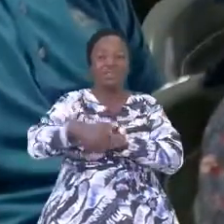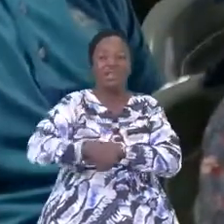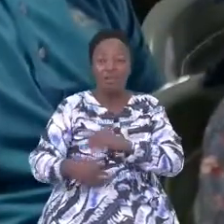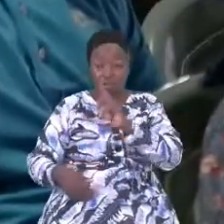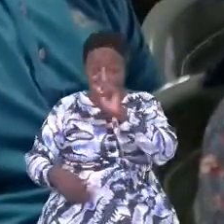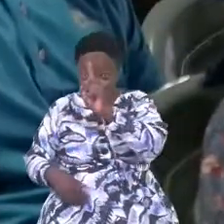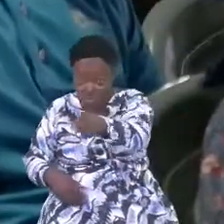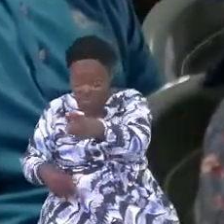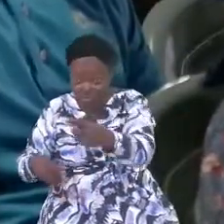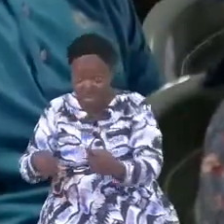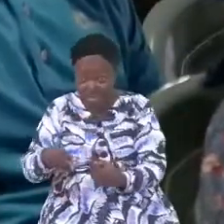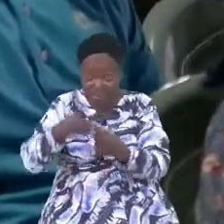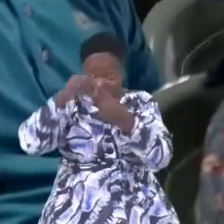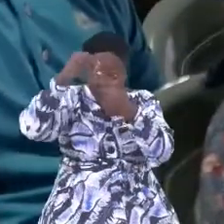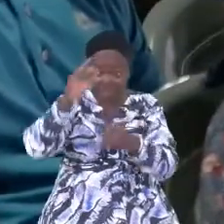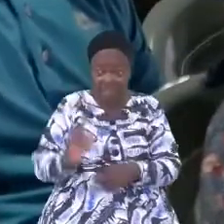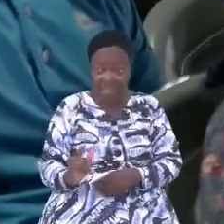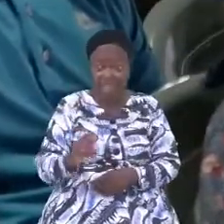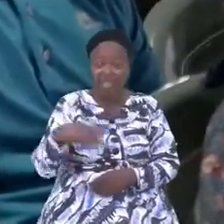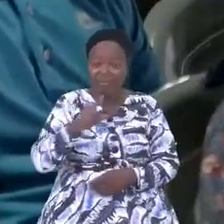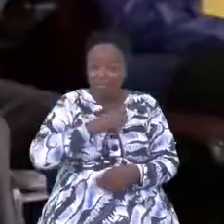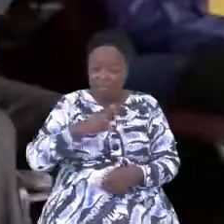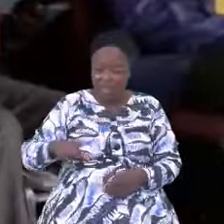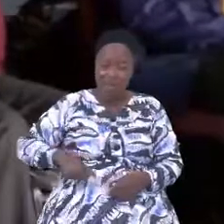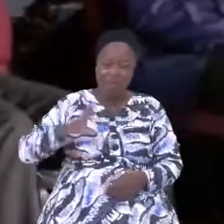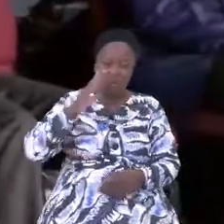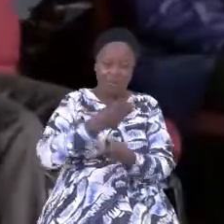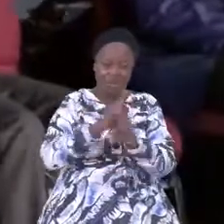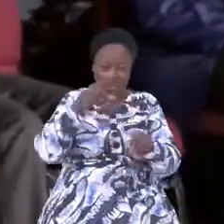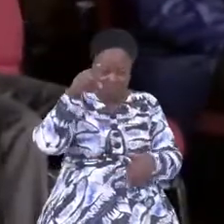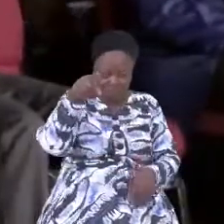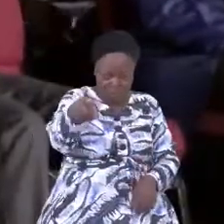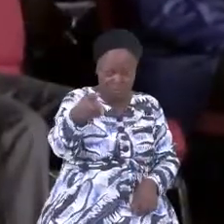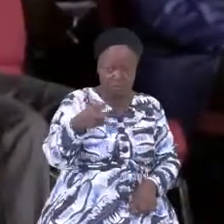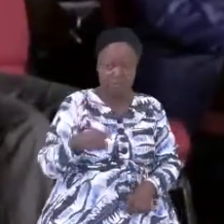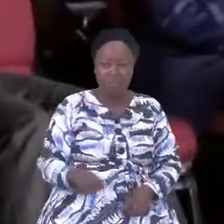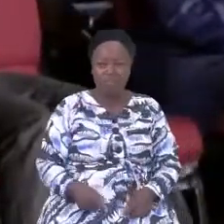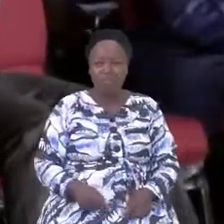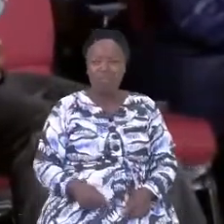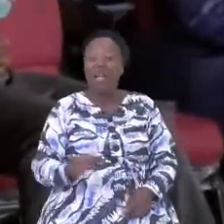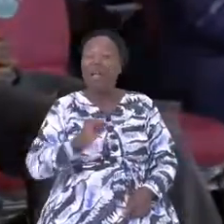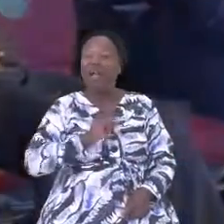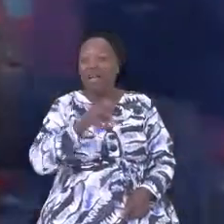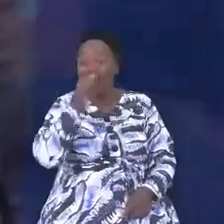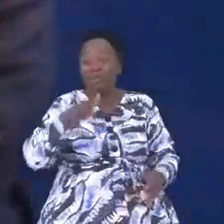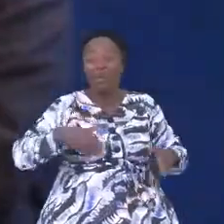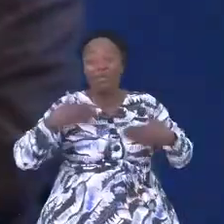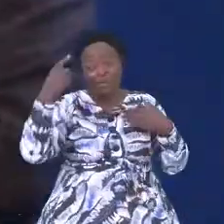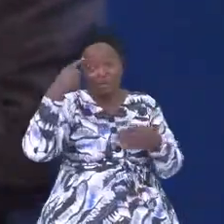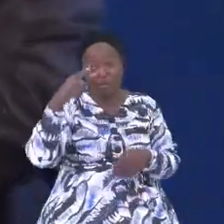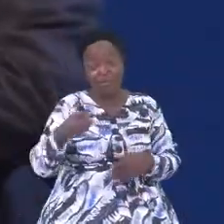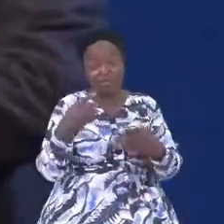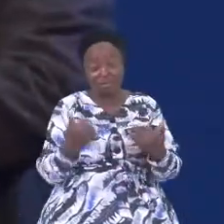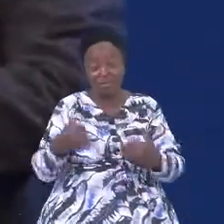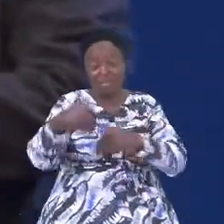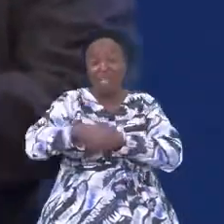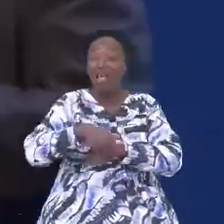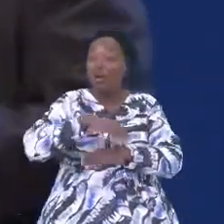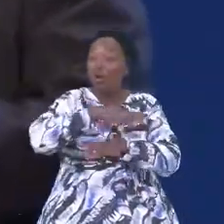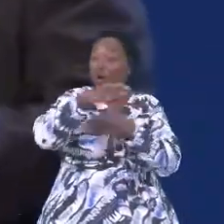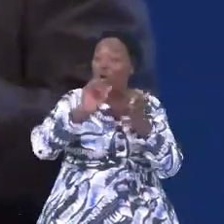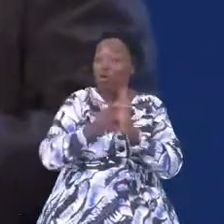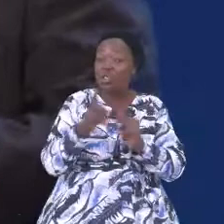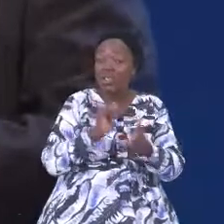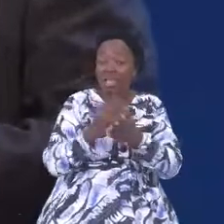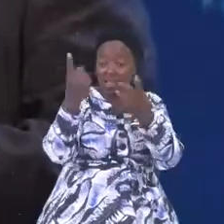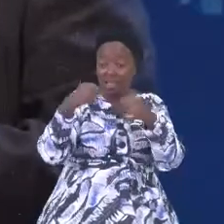in particular, the Lord will deliver you. I rejoice with you tonight. All those things that